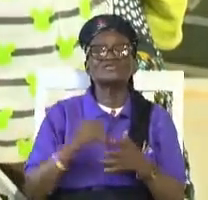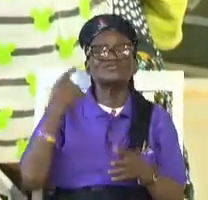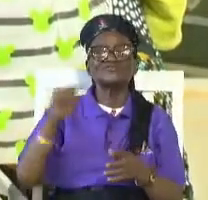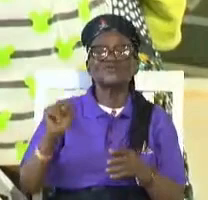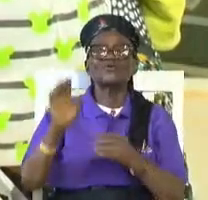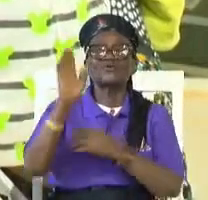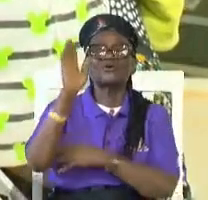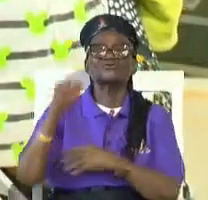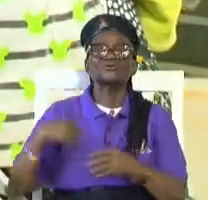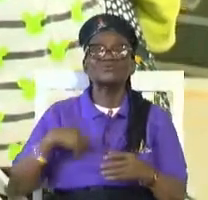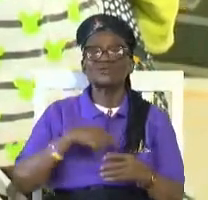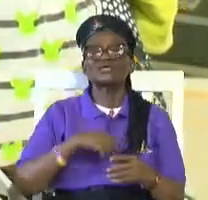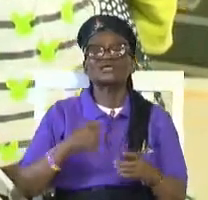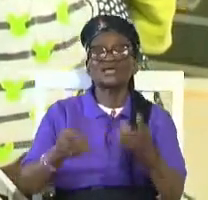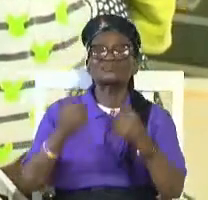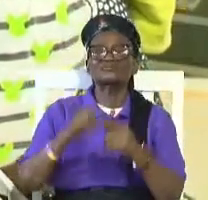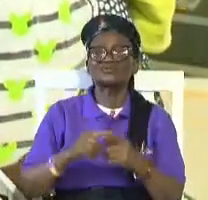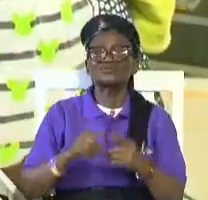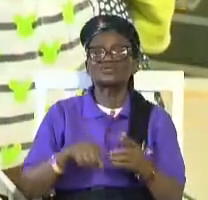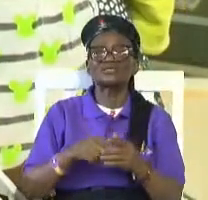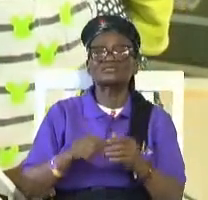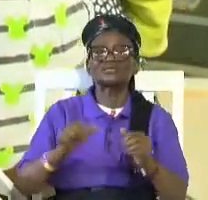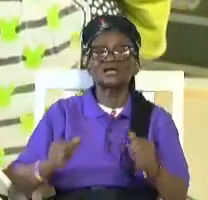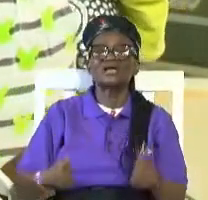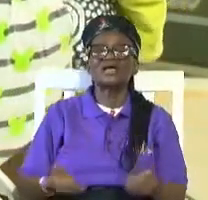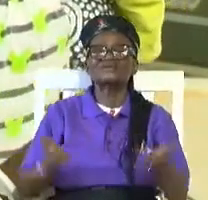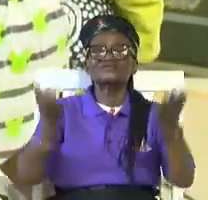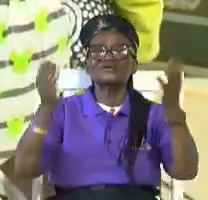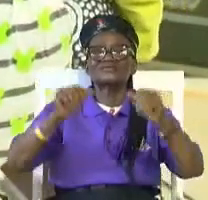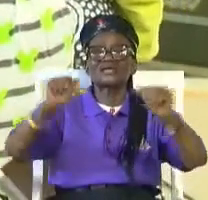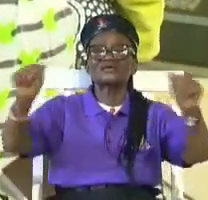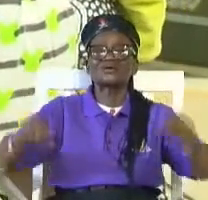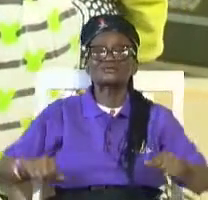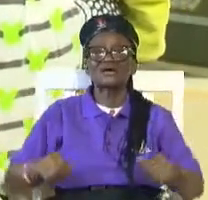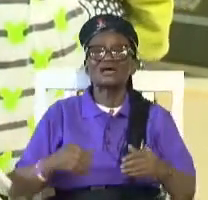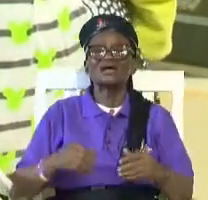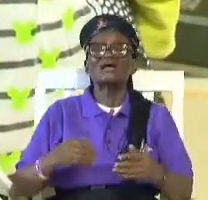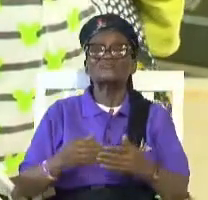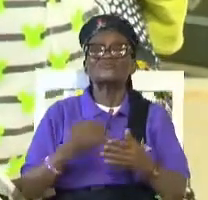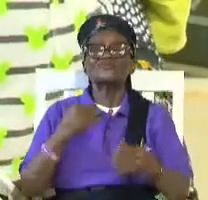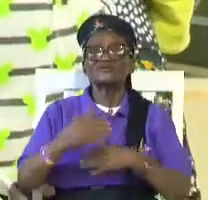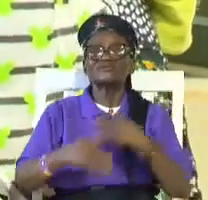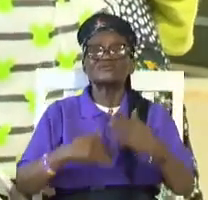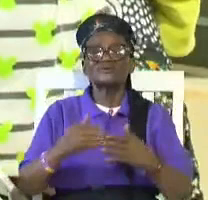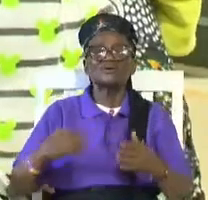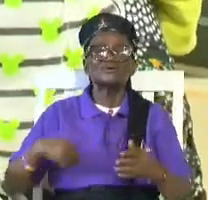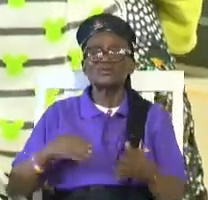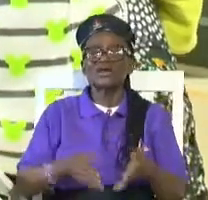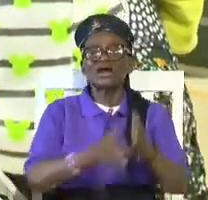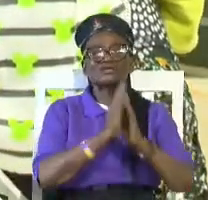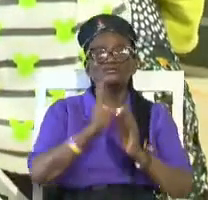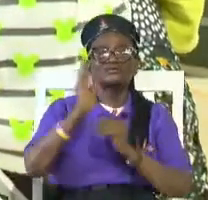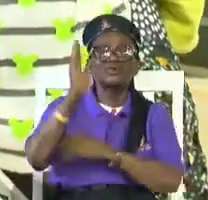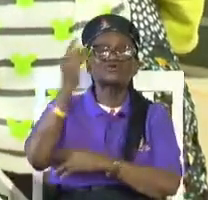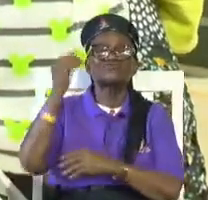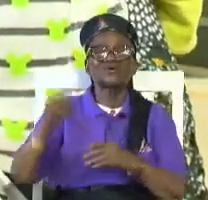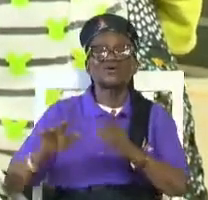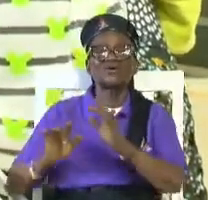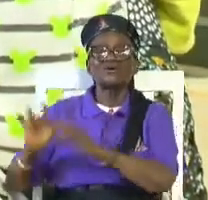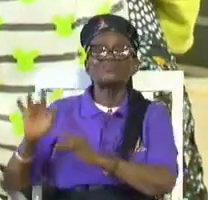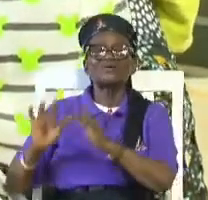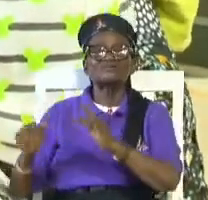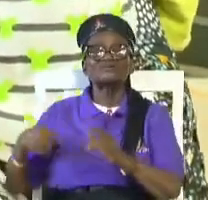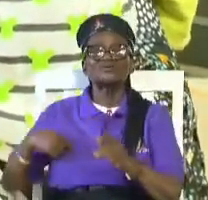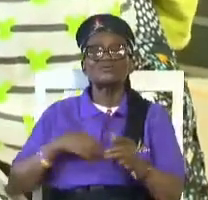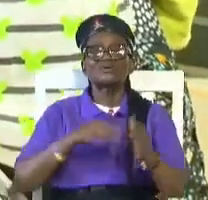came to this exalted altar. Before the procedure, we asked God for mercy. We pray. We asked God for mercy.